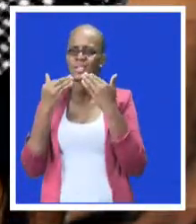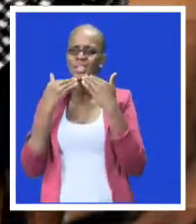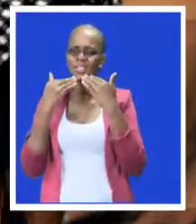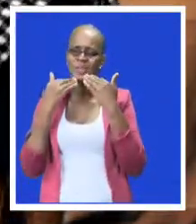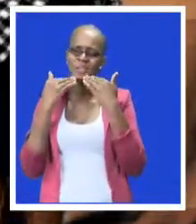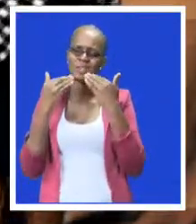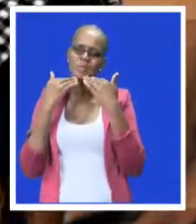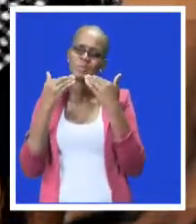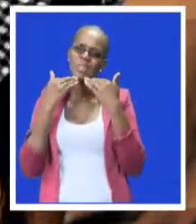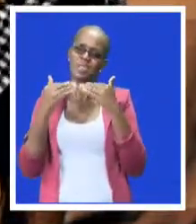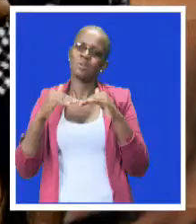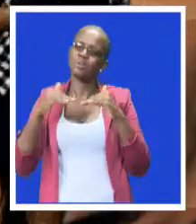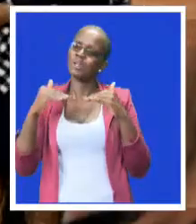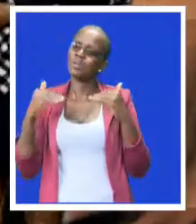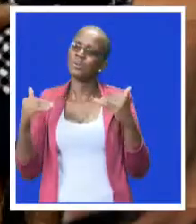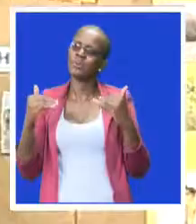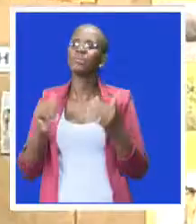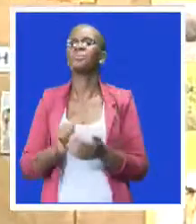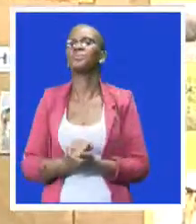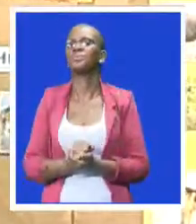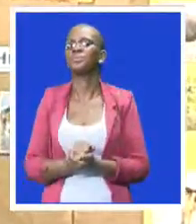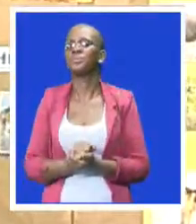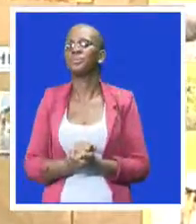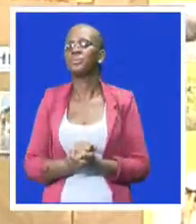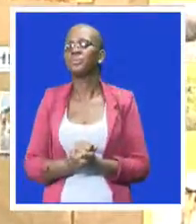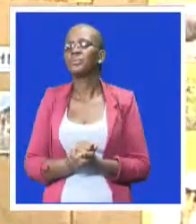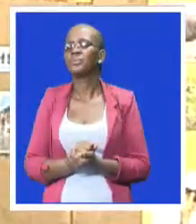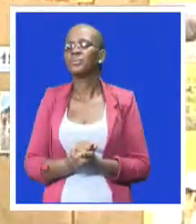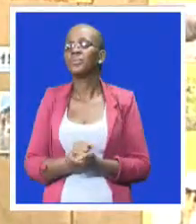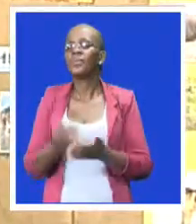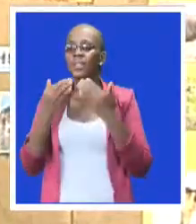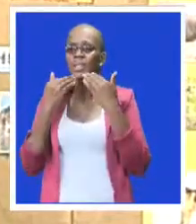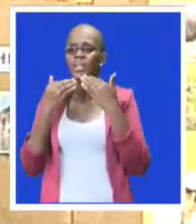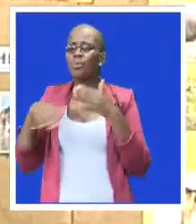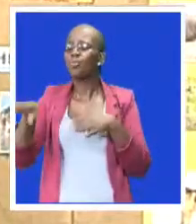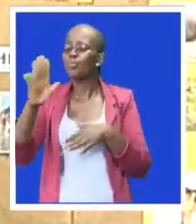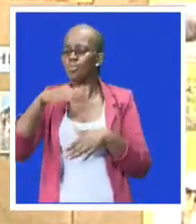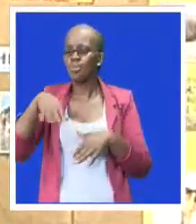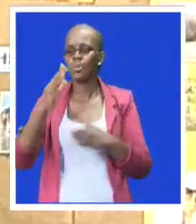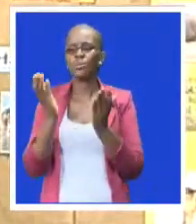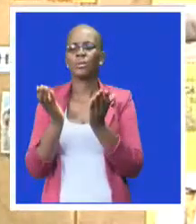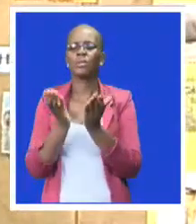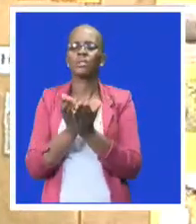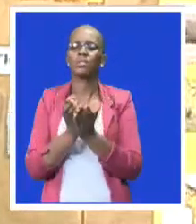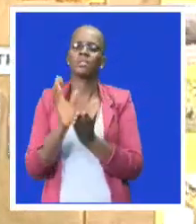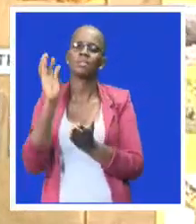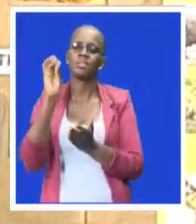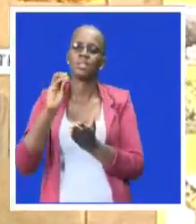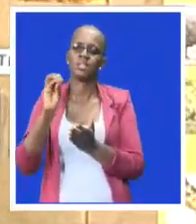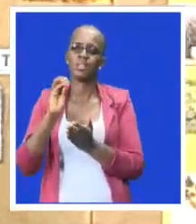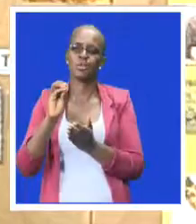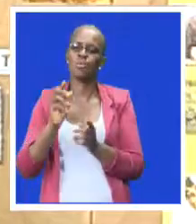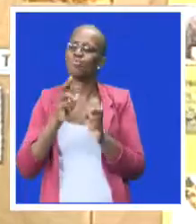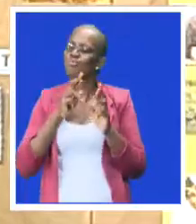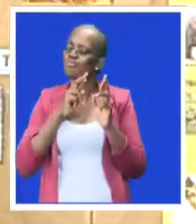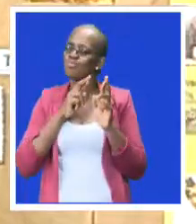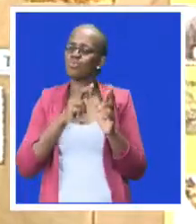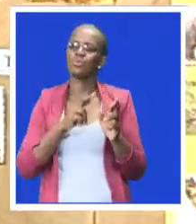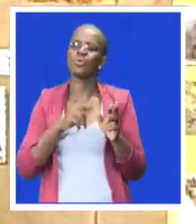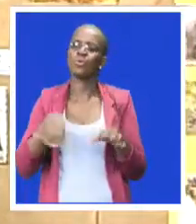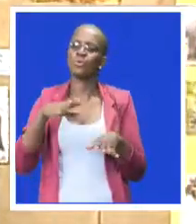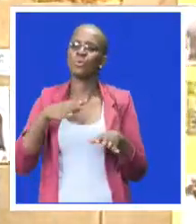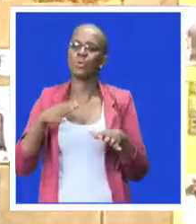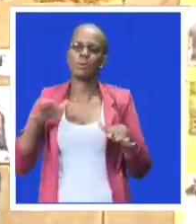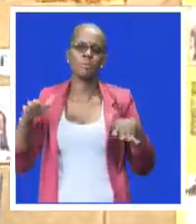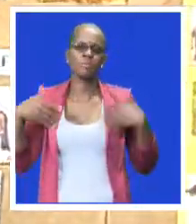of our lesson for today. Okay, thank you very much, grade zeros, for watching. I'm sure you enjoyed your lesson today because I enjoyed